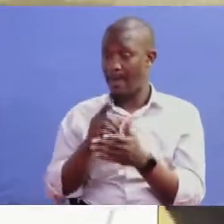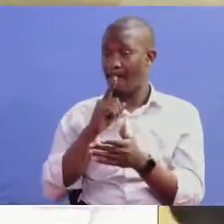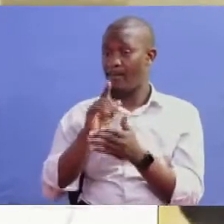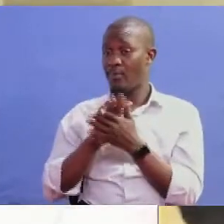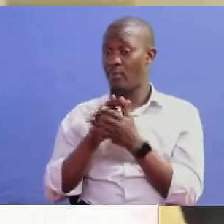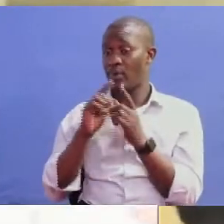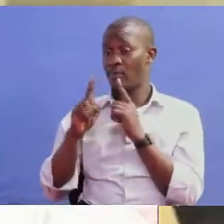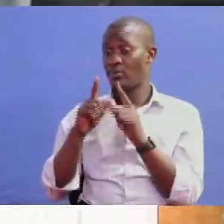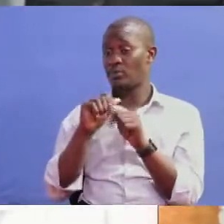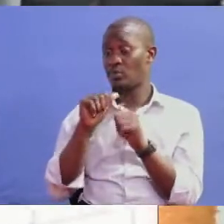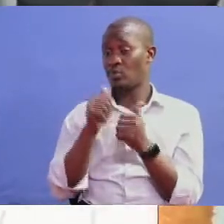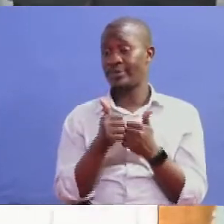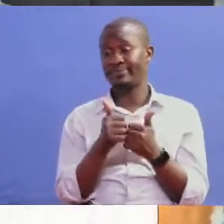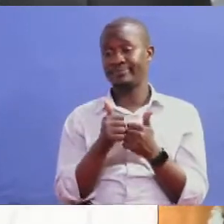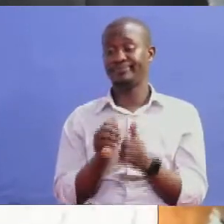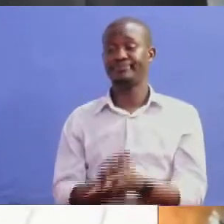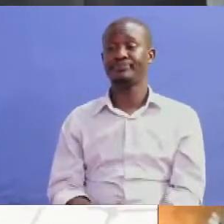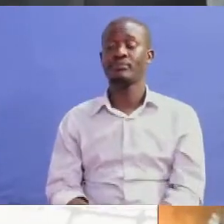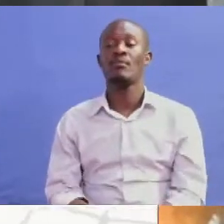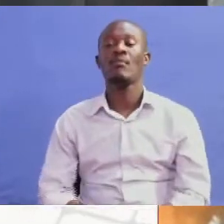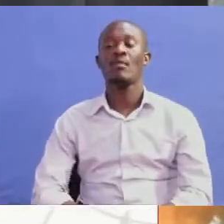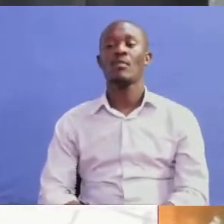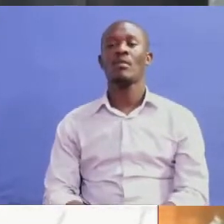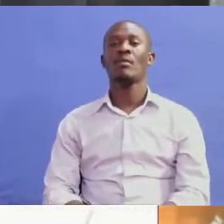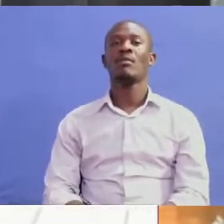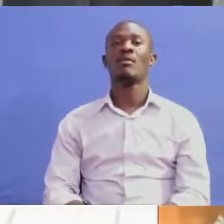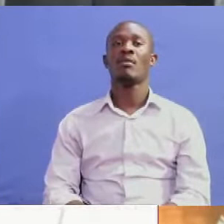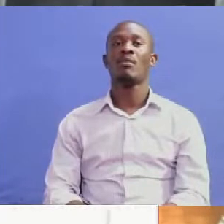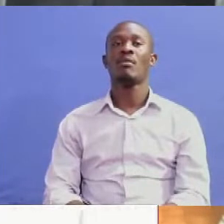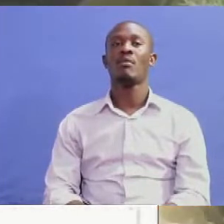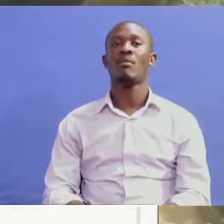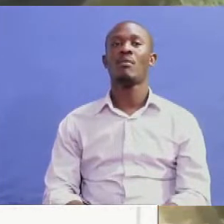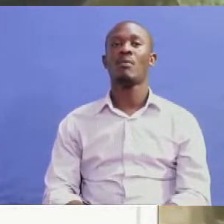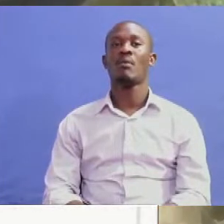held. Cynthia Ndireto, KUTV.